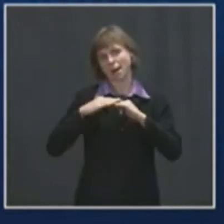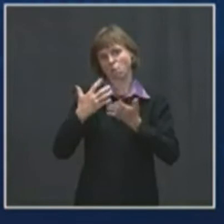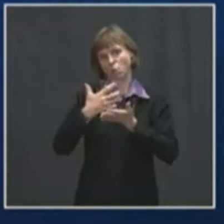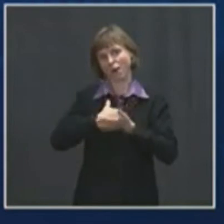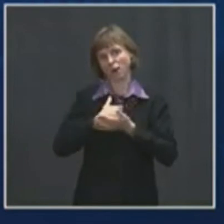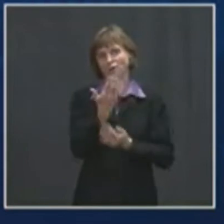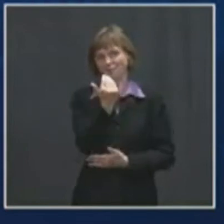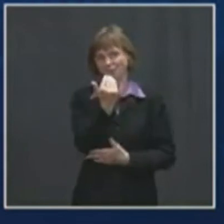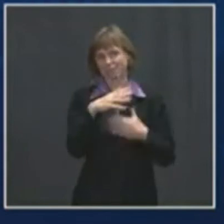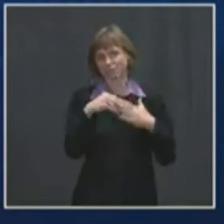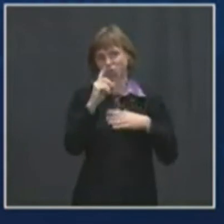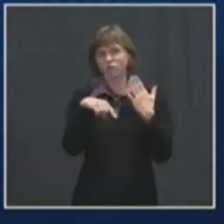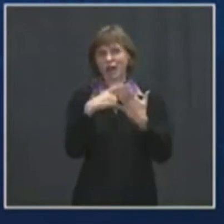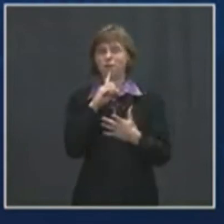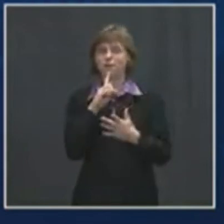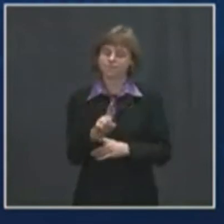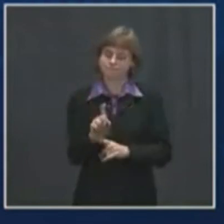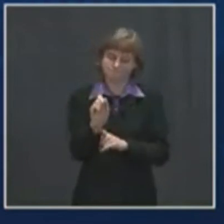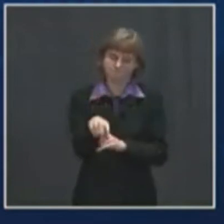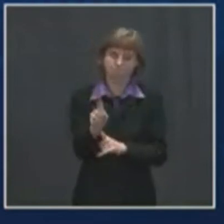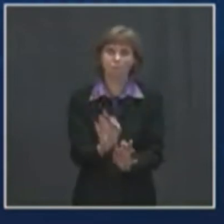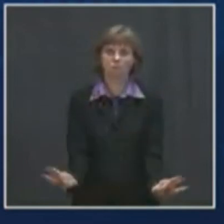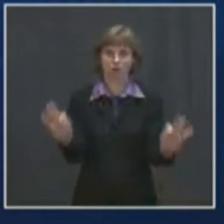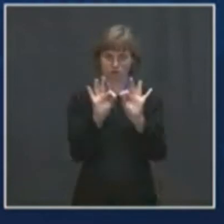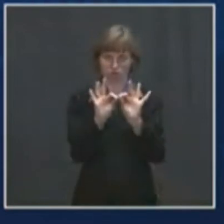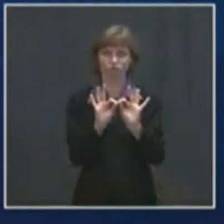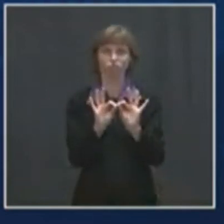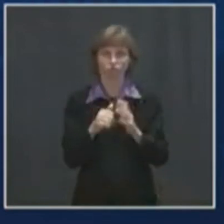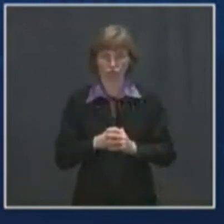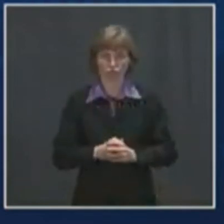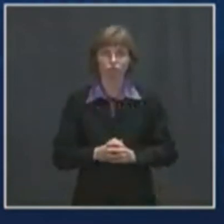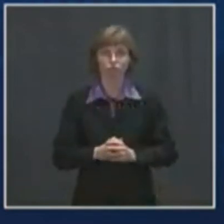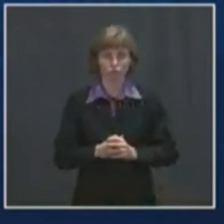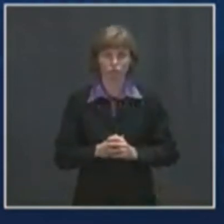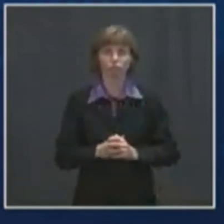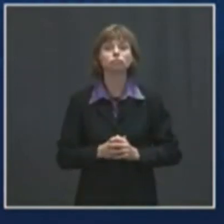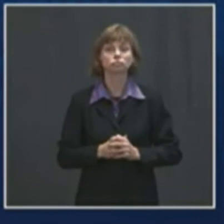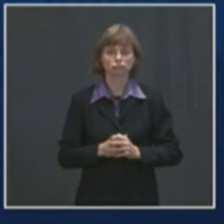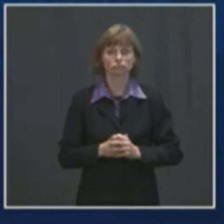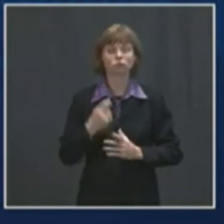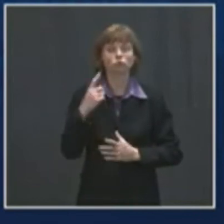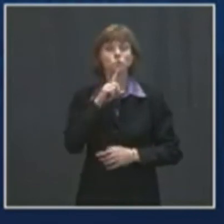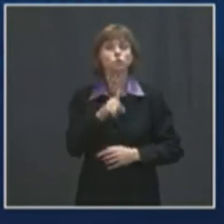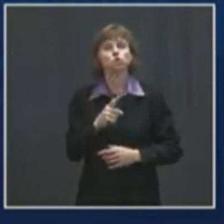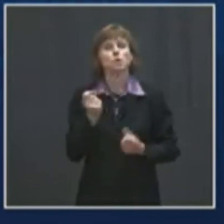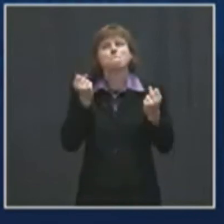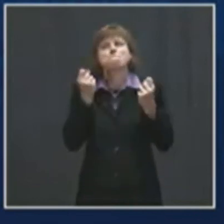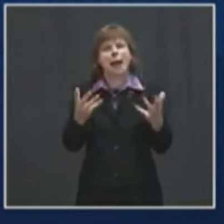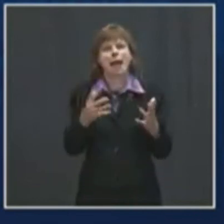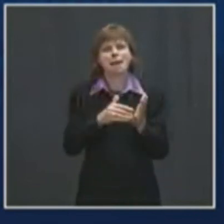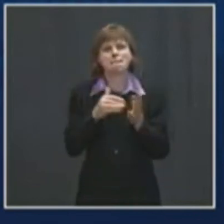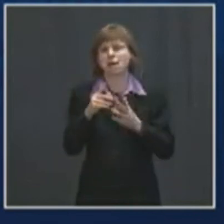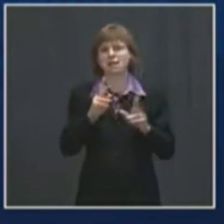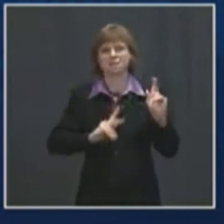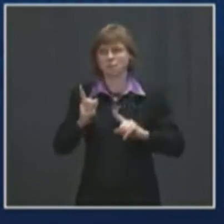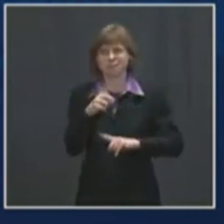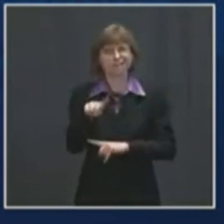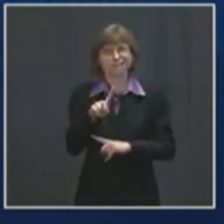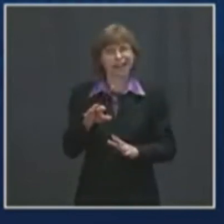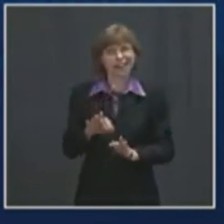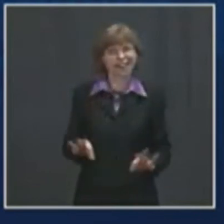essential to make sure that people, many of whom, millions of whom are essential workers, are